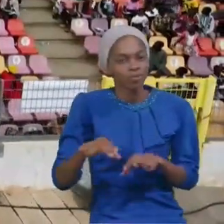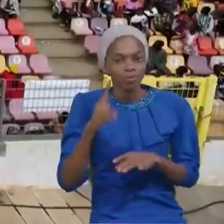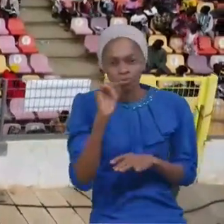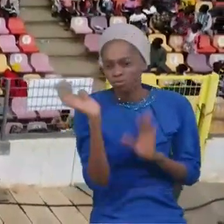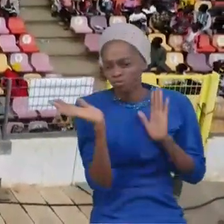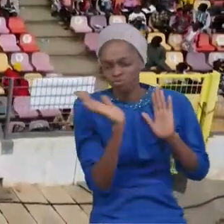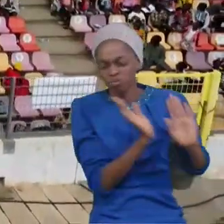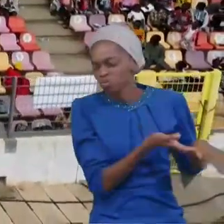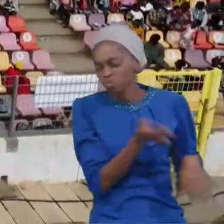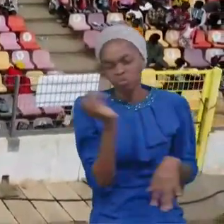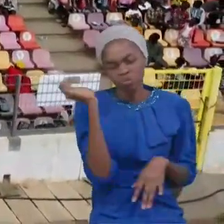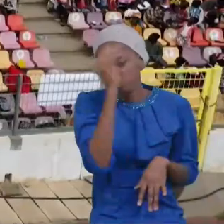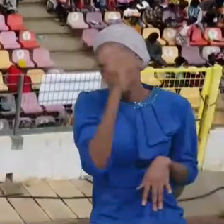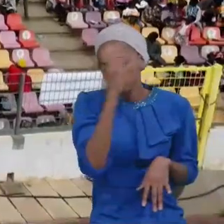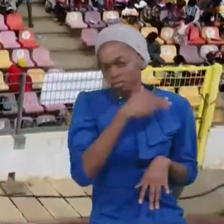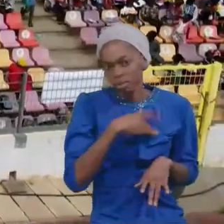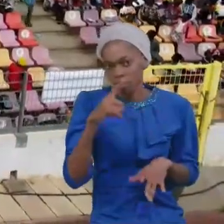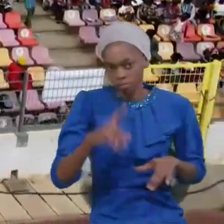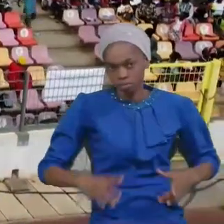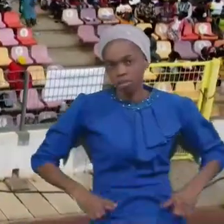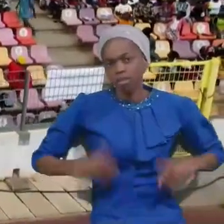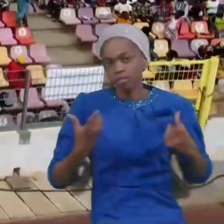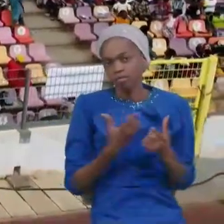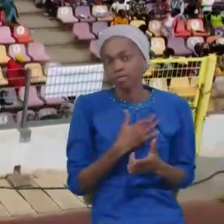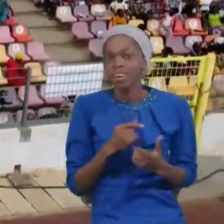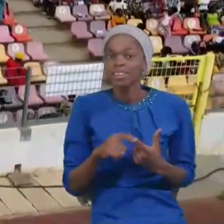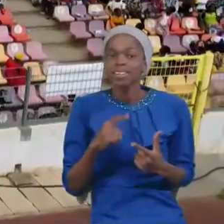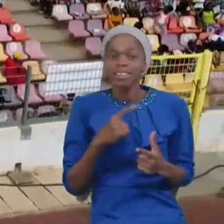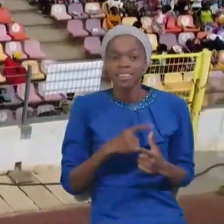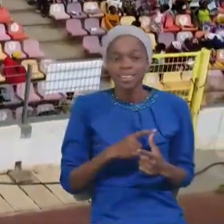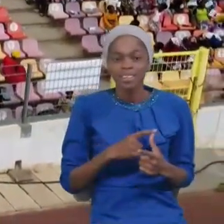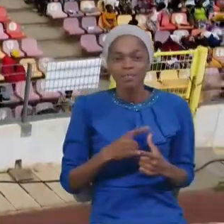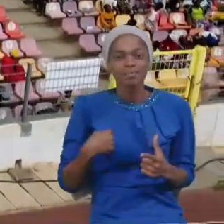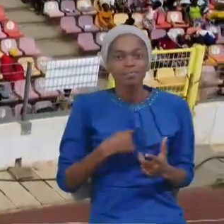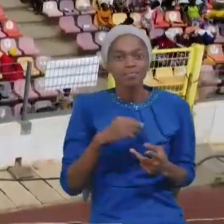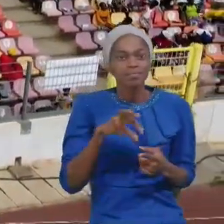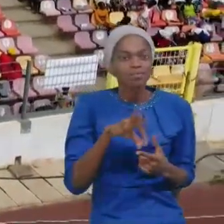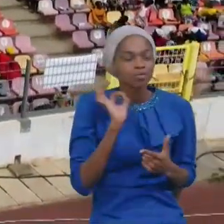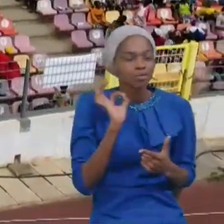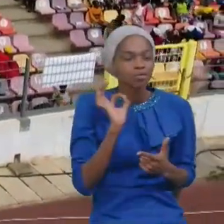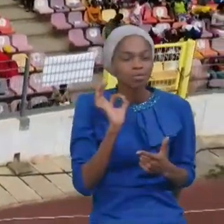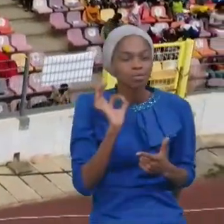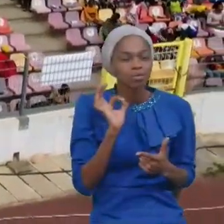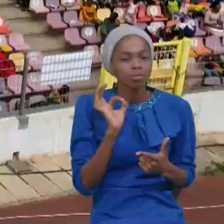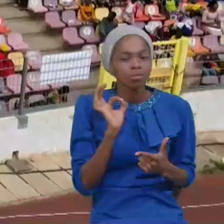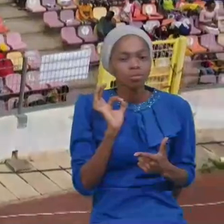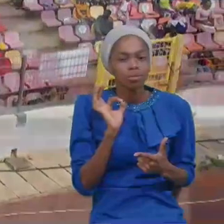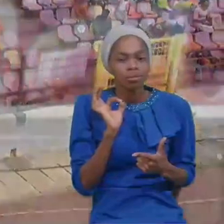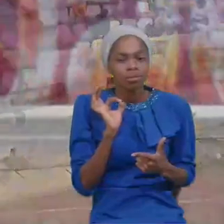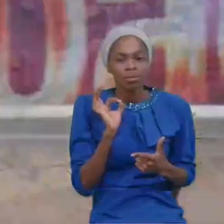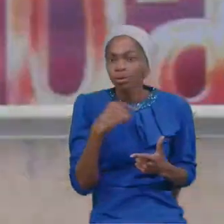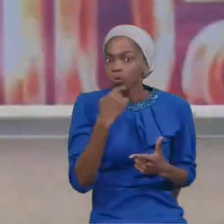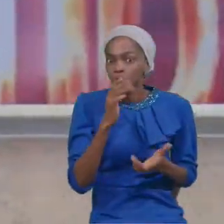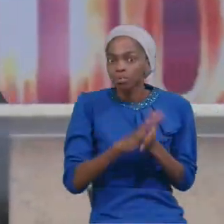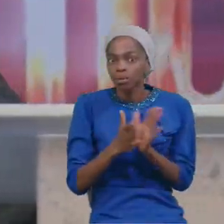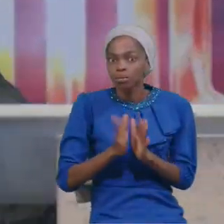him who becomes a friend. And he says, I'll carry you through. Whatever your challenge, whatever your difficulty,